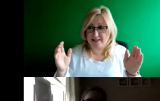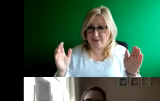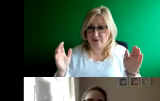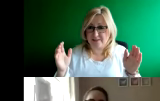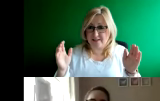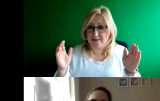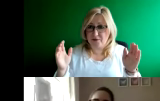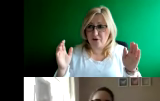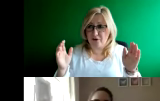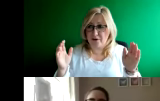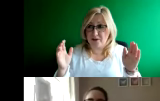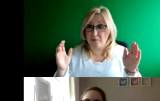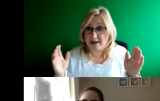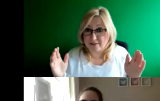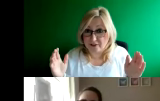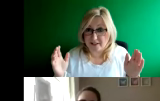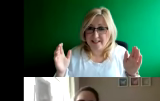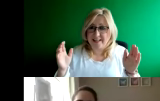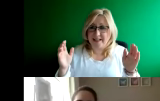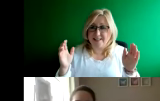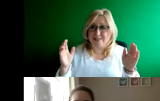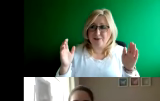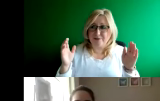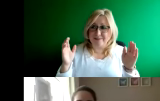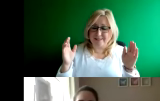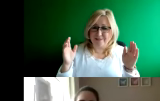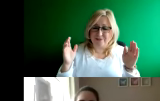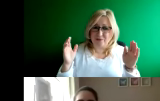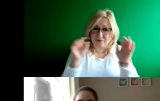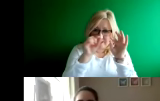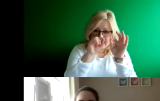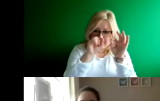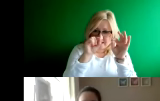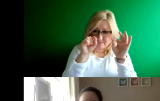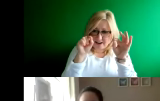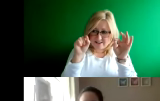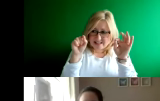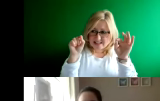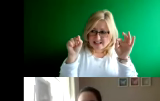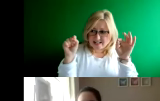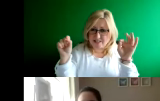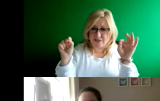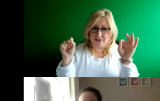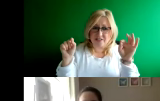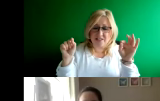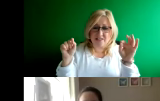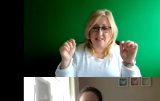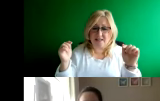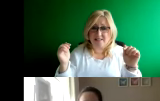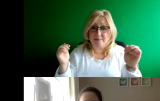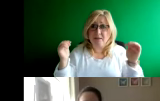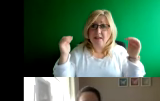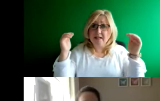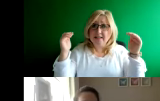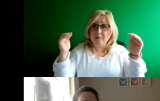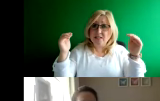like semantic roles or, metaphor. So we're really taking, it's a very thin introduction to each of these